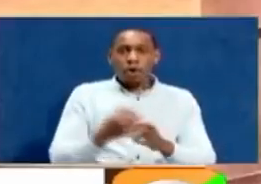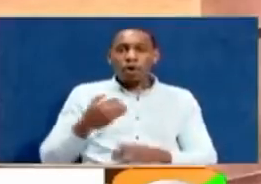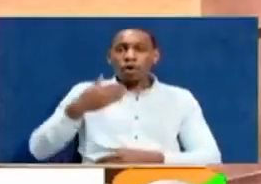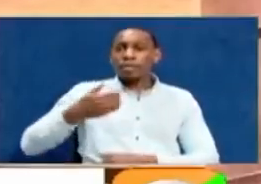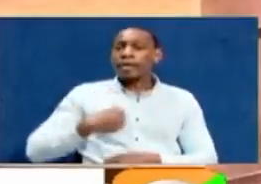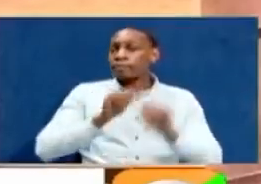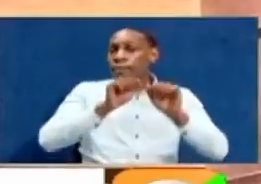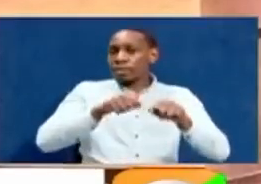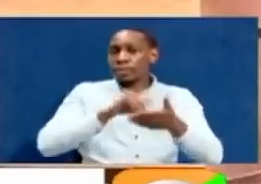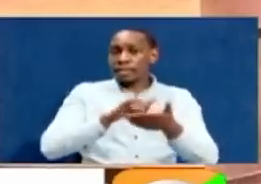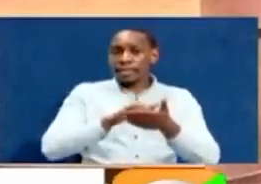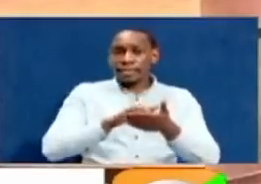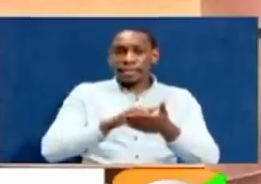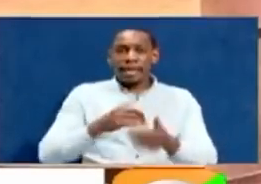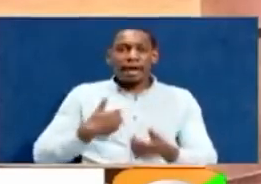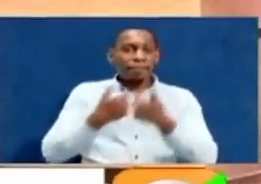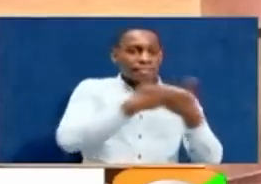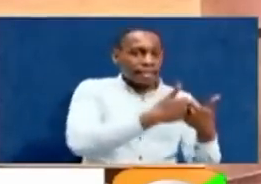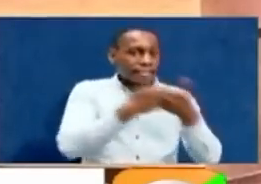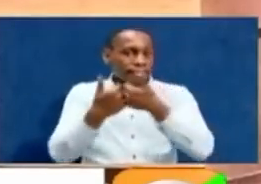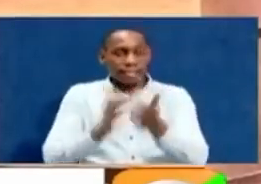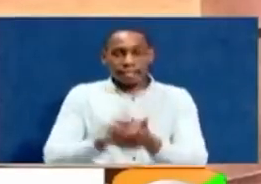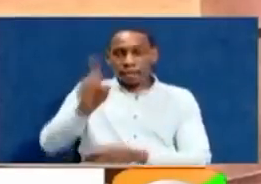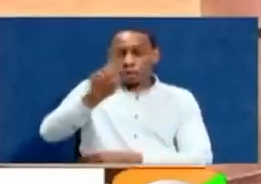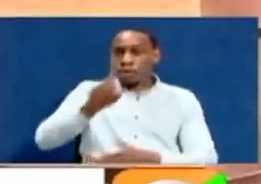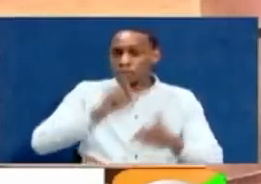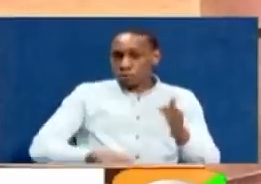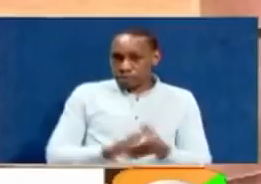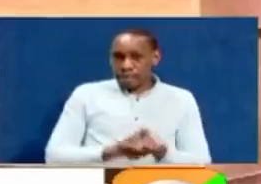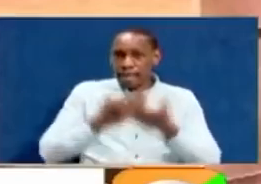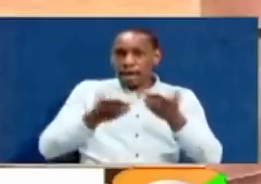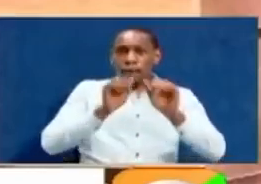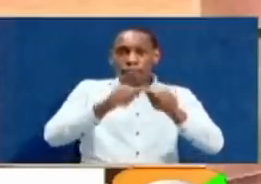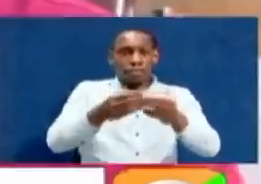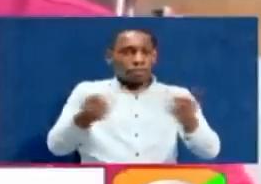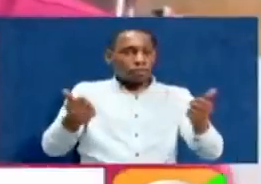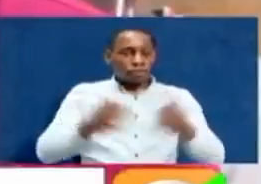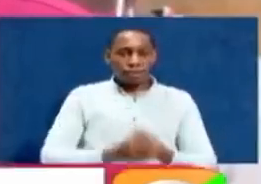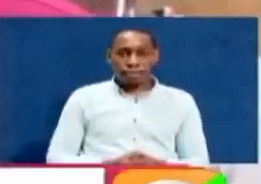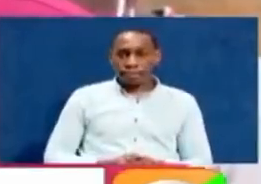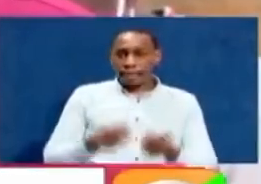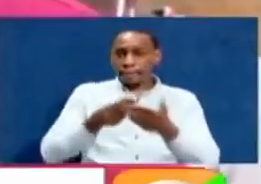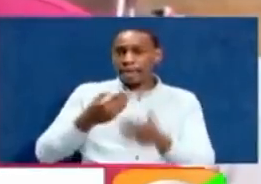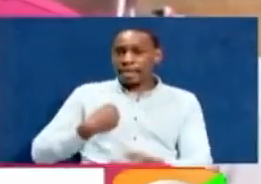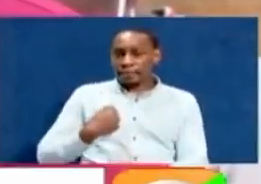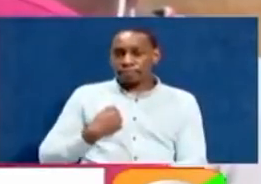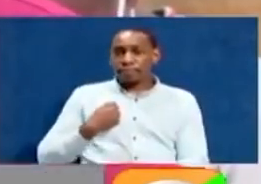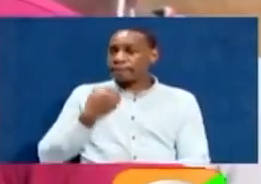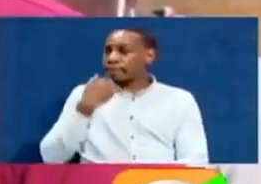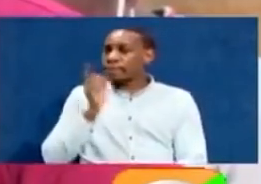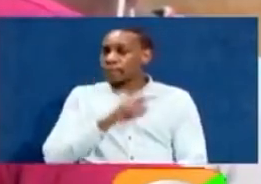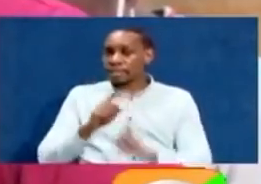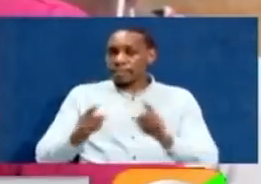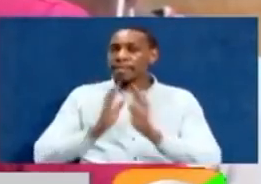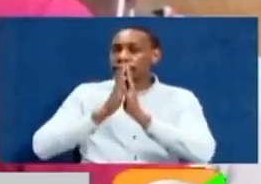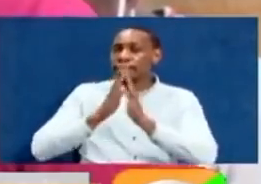always the possibility of running into a bottleneck. The question is, how can it be avoided? The money we had, we've already run out of it, but we